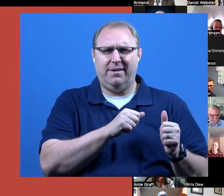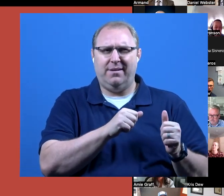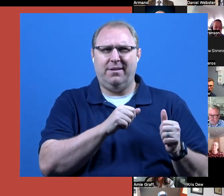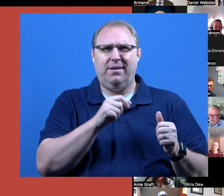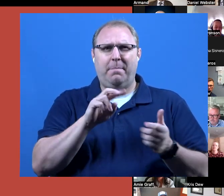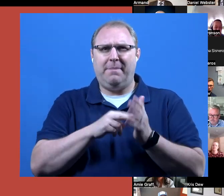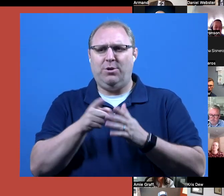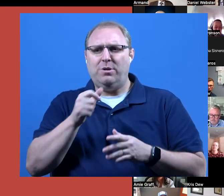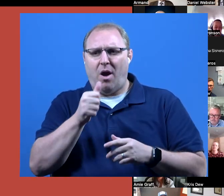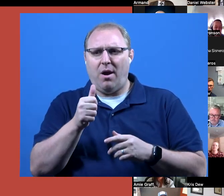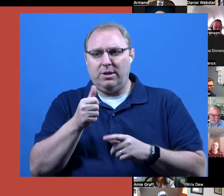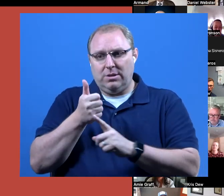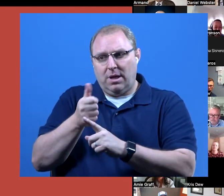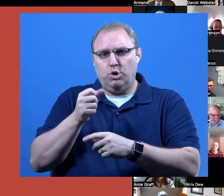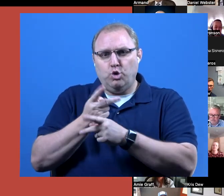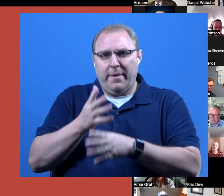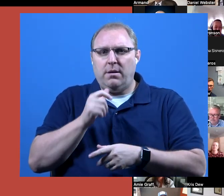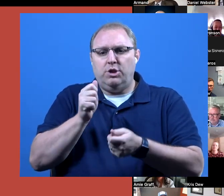just so. call.